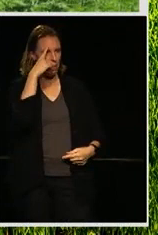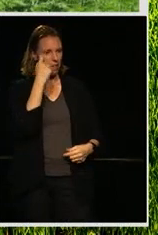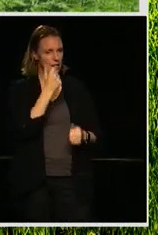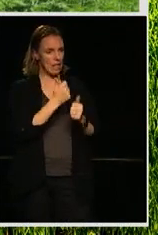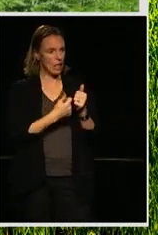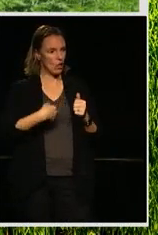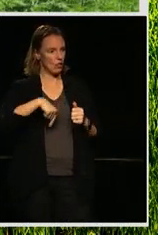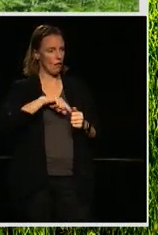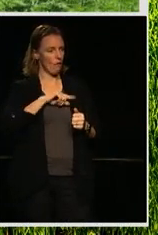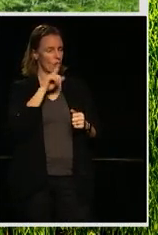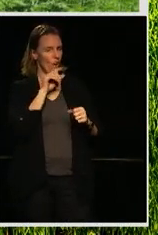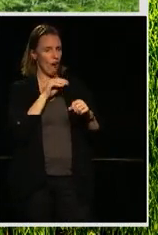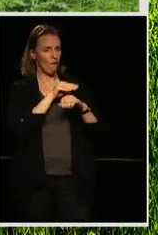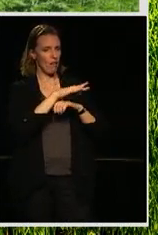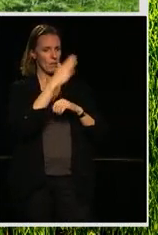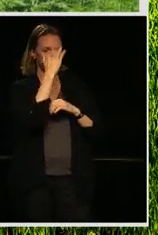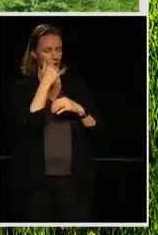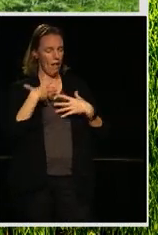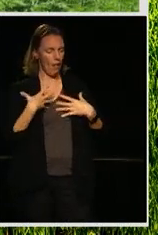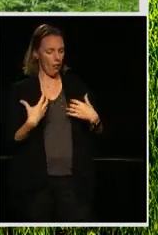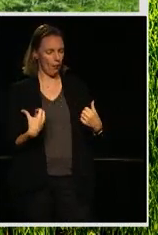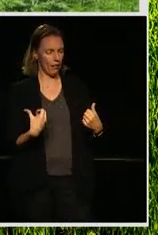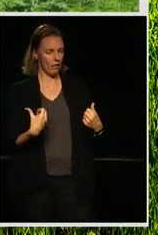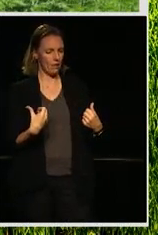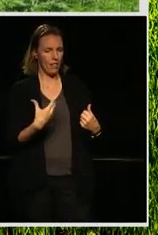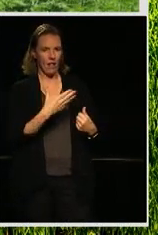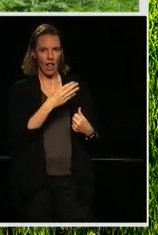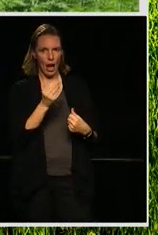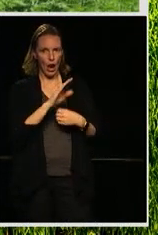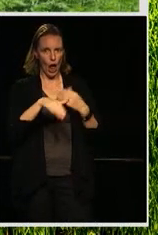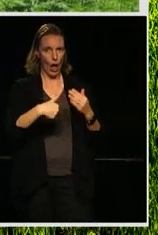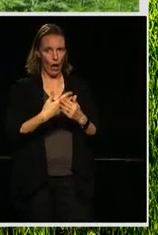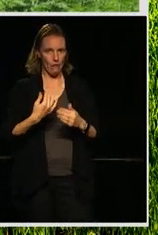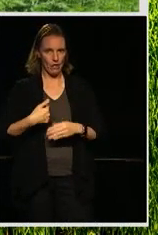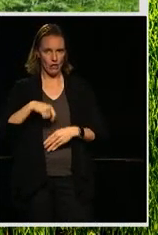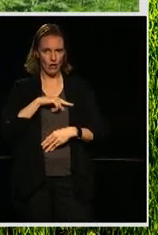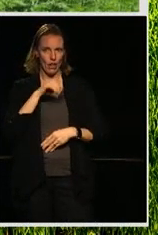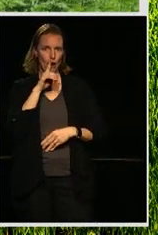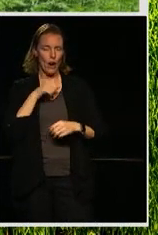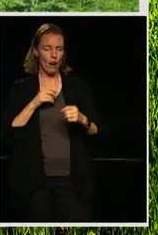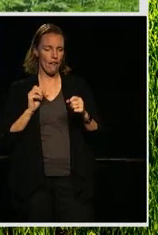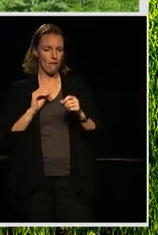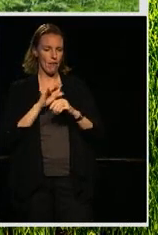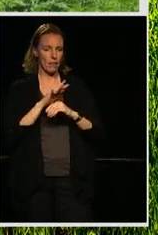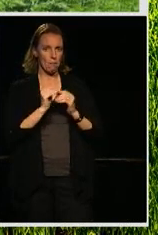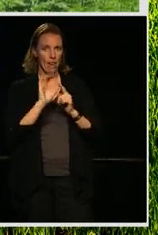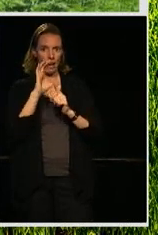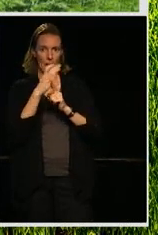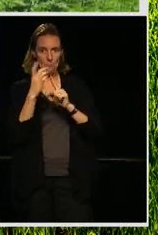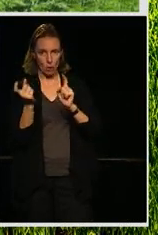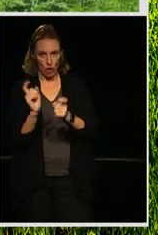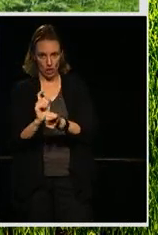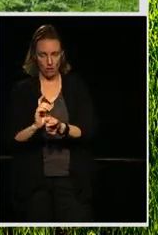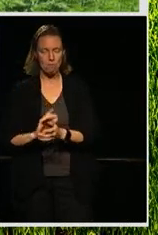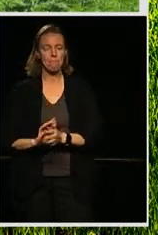each of us are affected by health and all of us are affected by climate change.